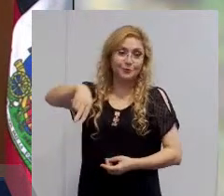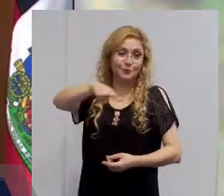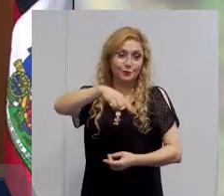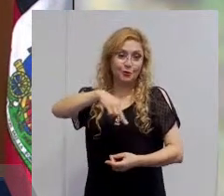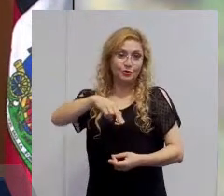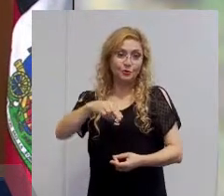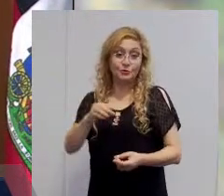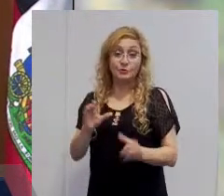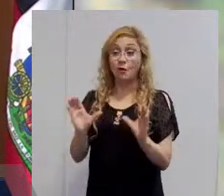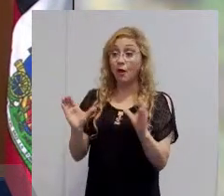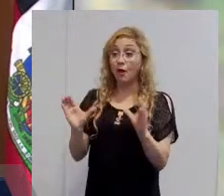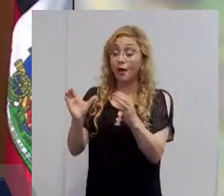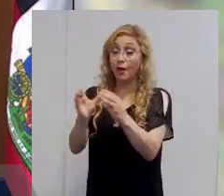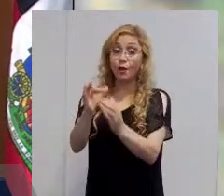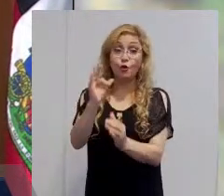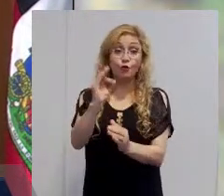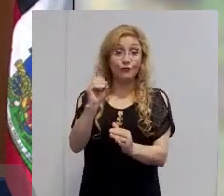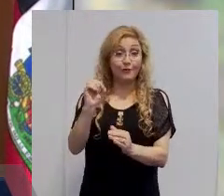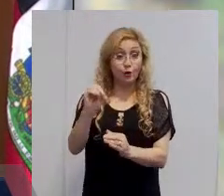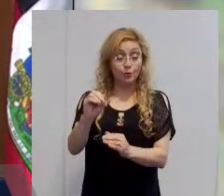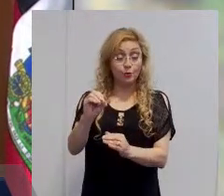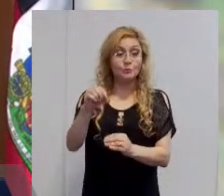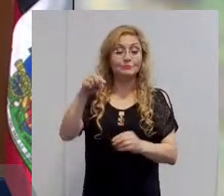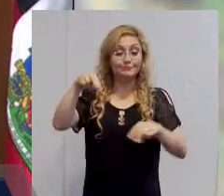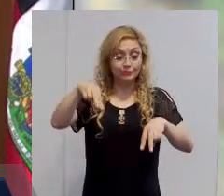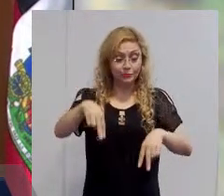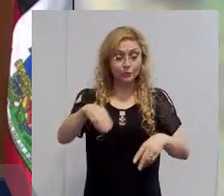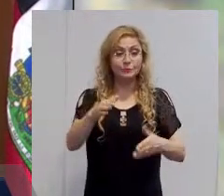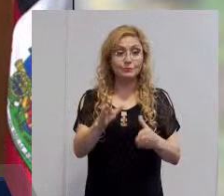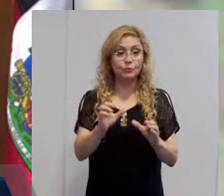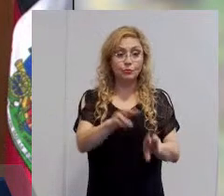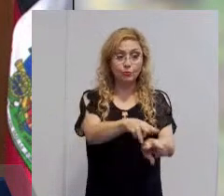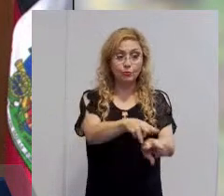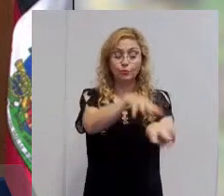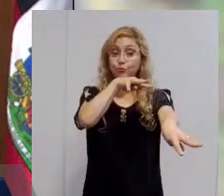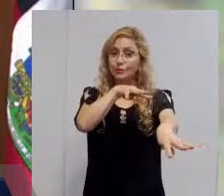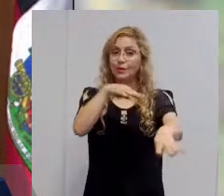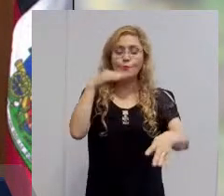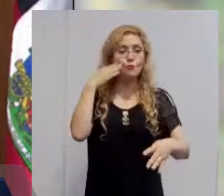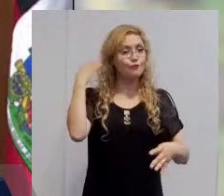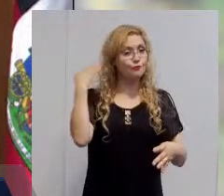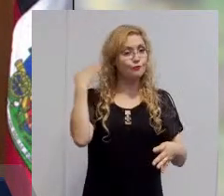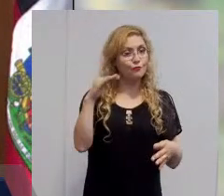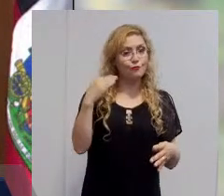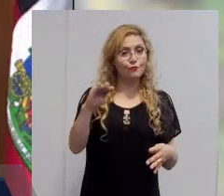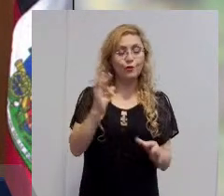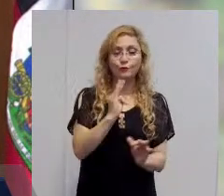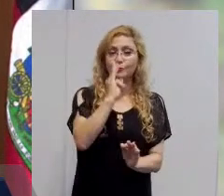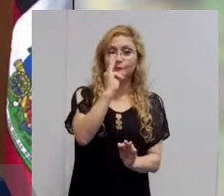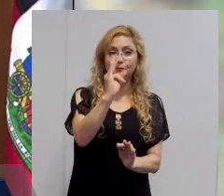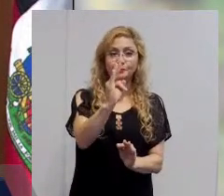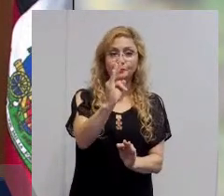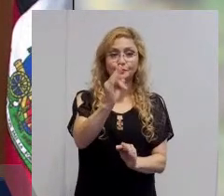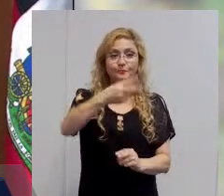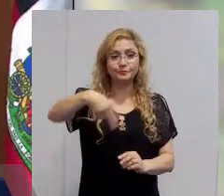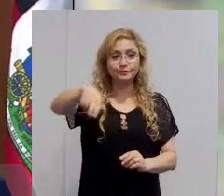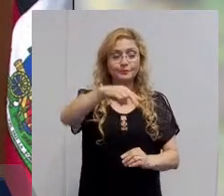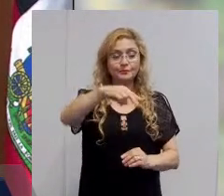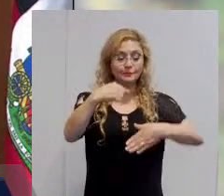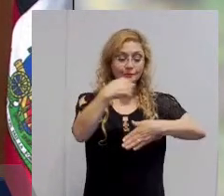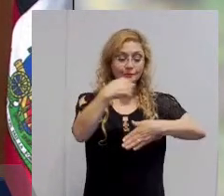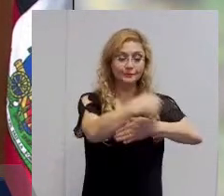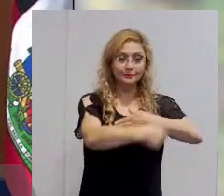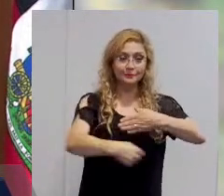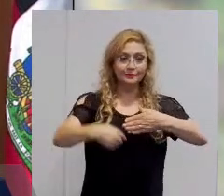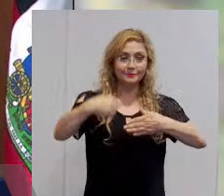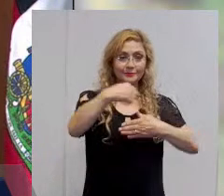to have received us with a great deal of affection here within FAO for an